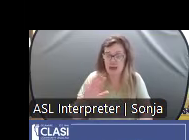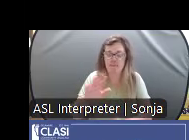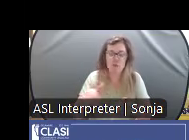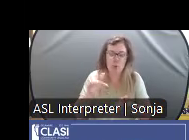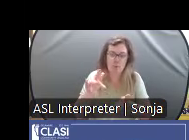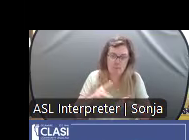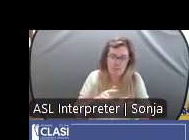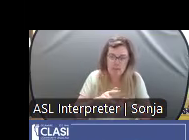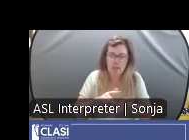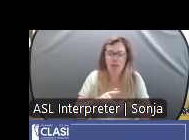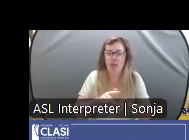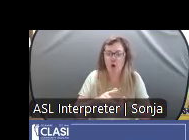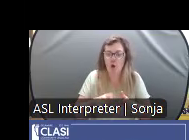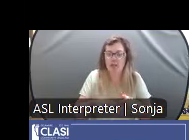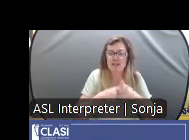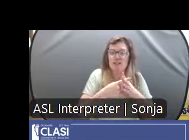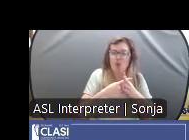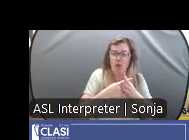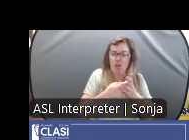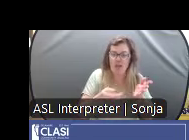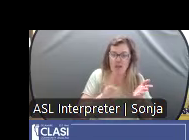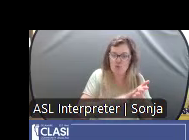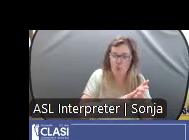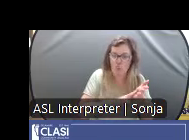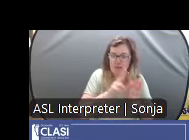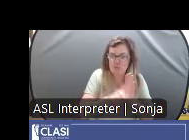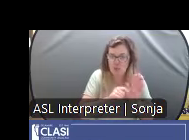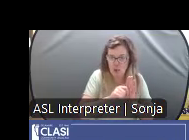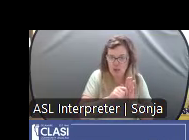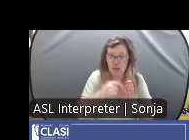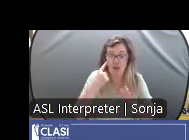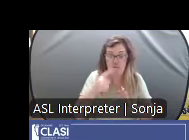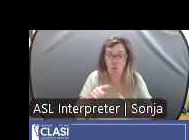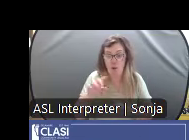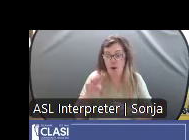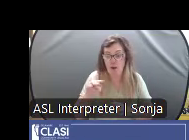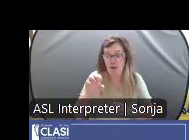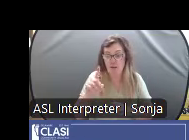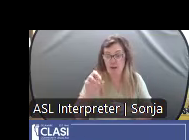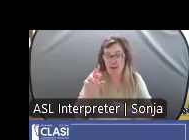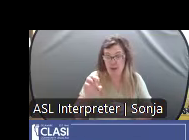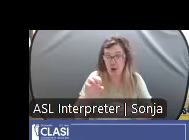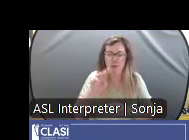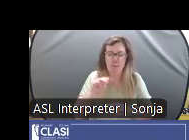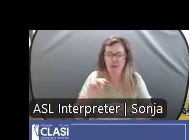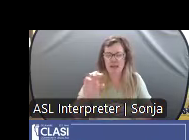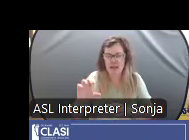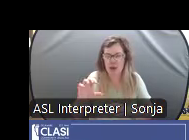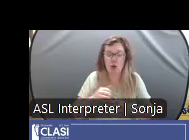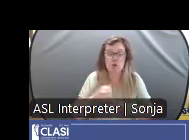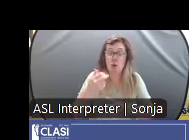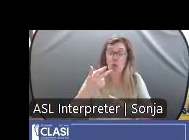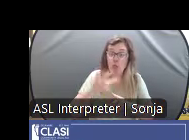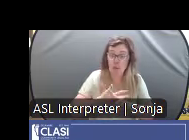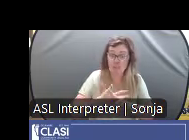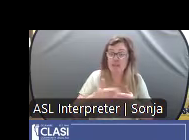initial enrollment period for Medicare. And it's 3 calendar months before you turn 65,